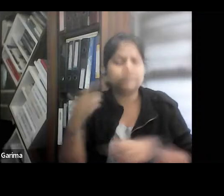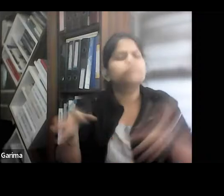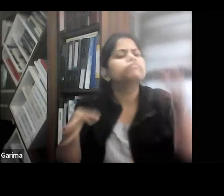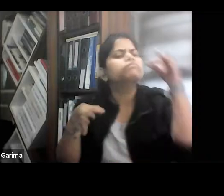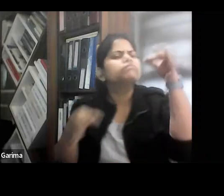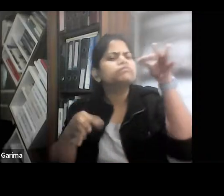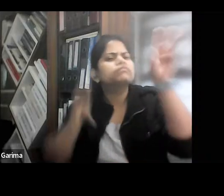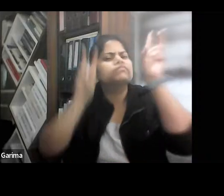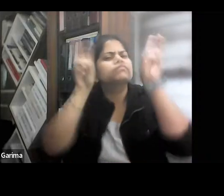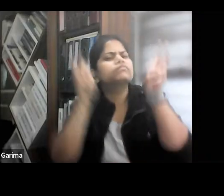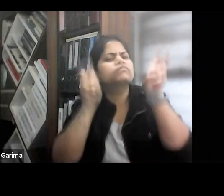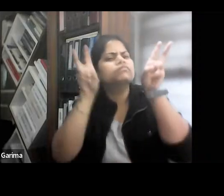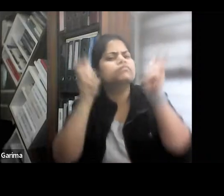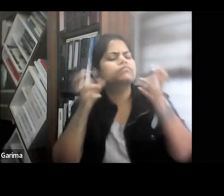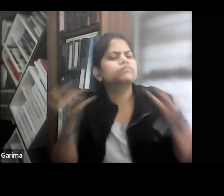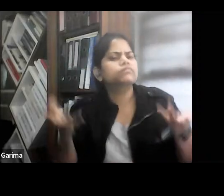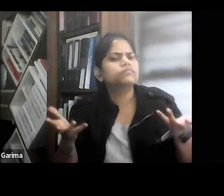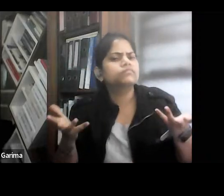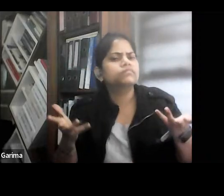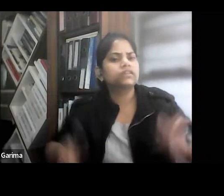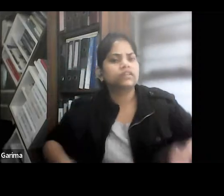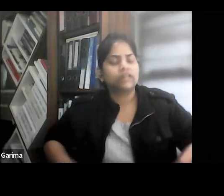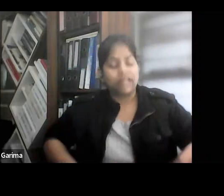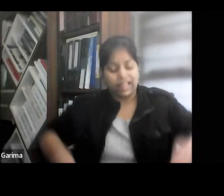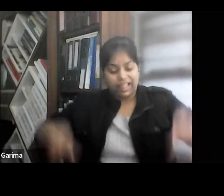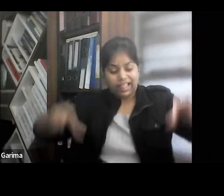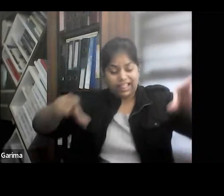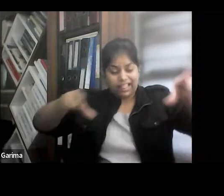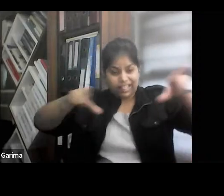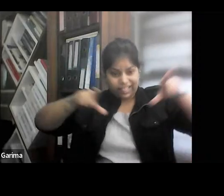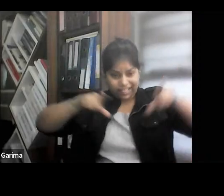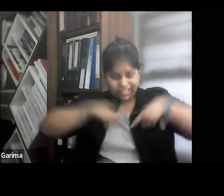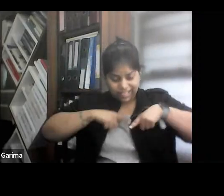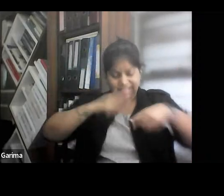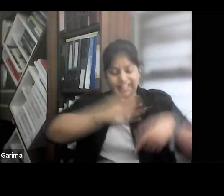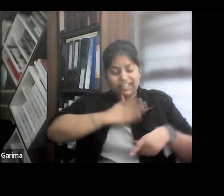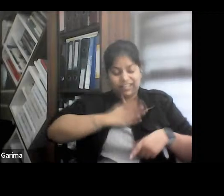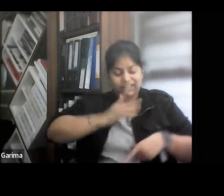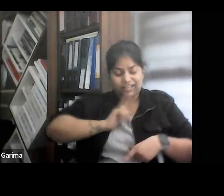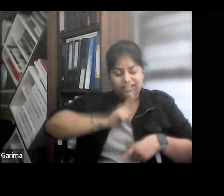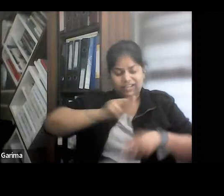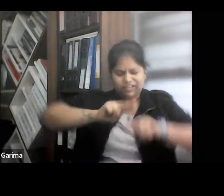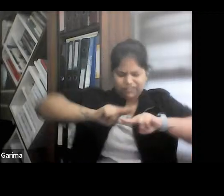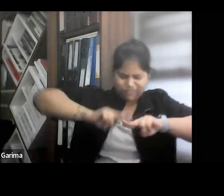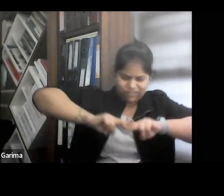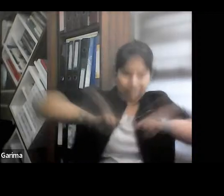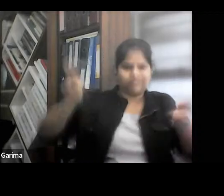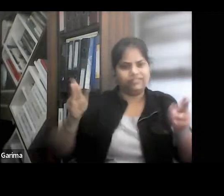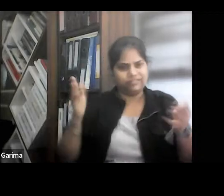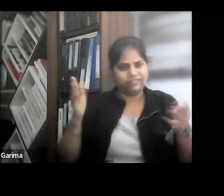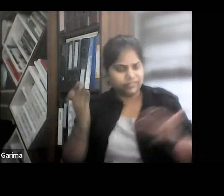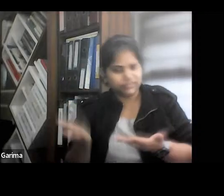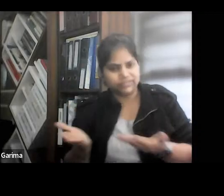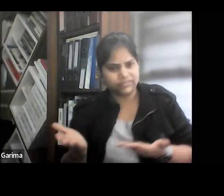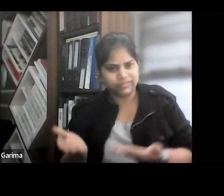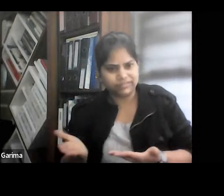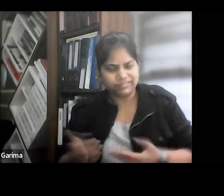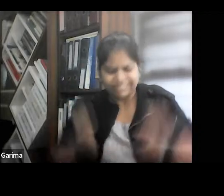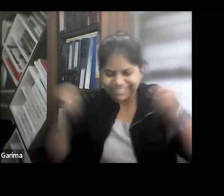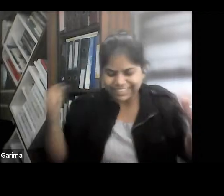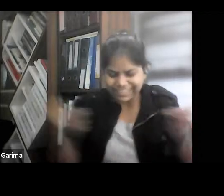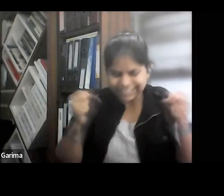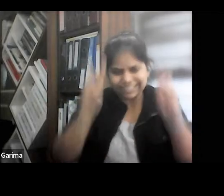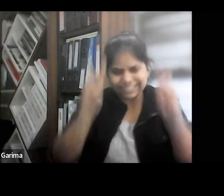it's called Living Life to the Fullest, very, very energetic title, towards the understanding